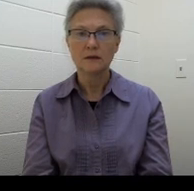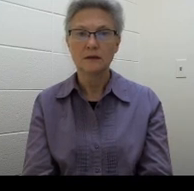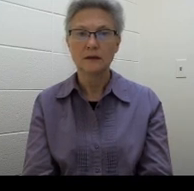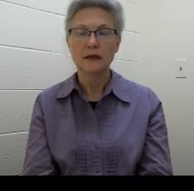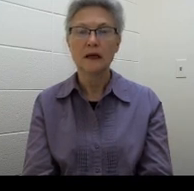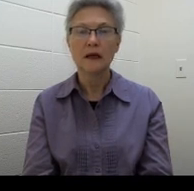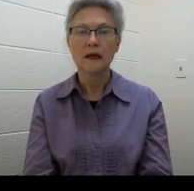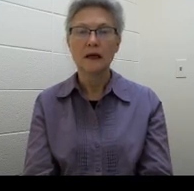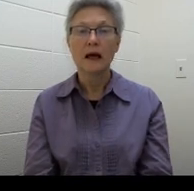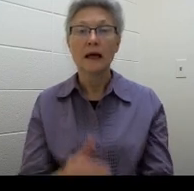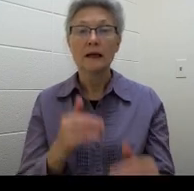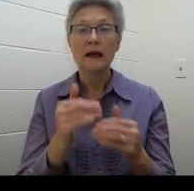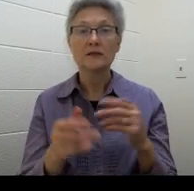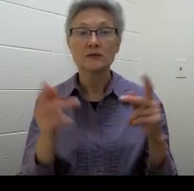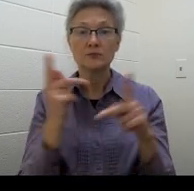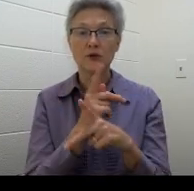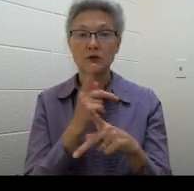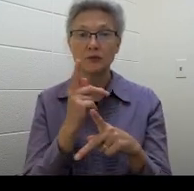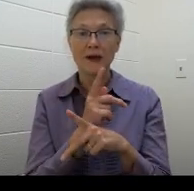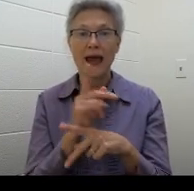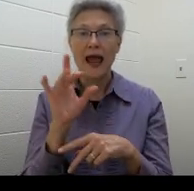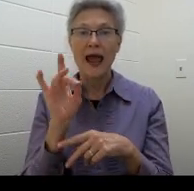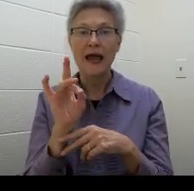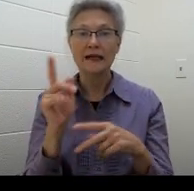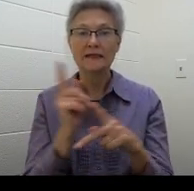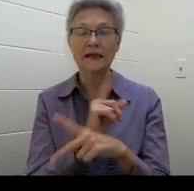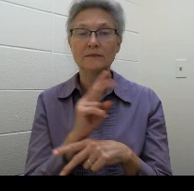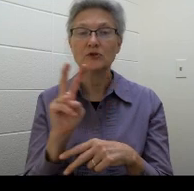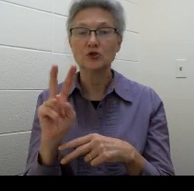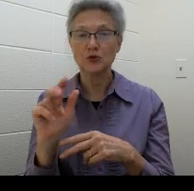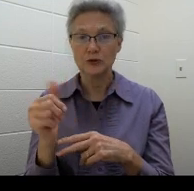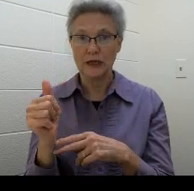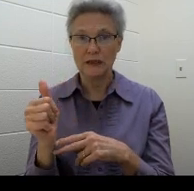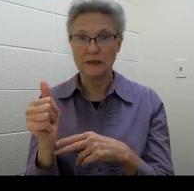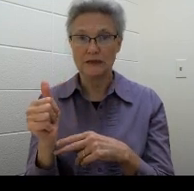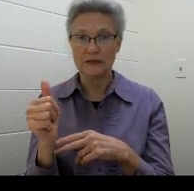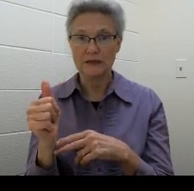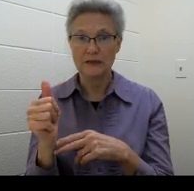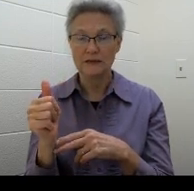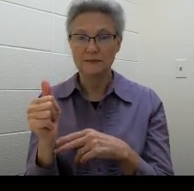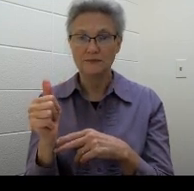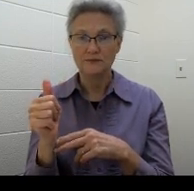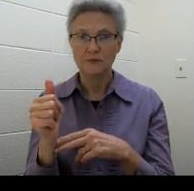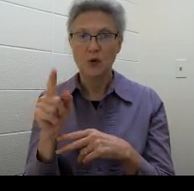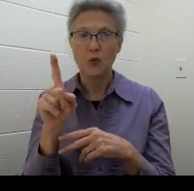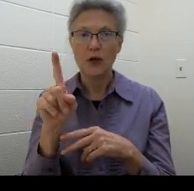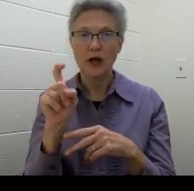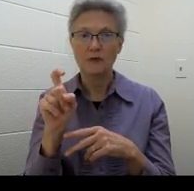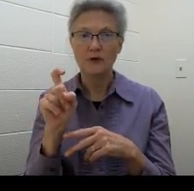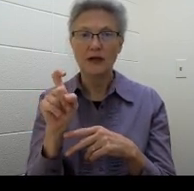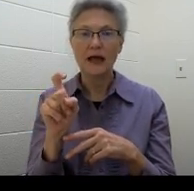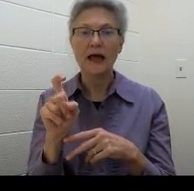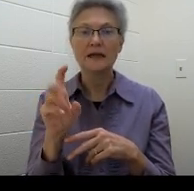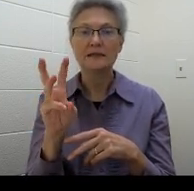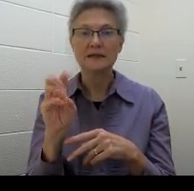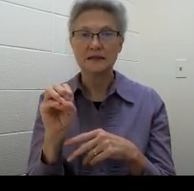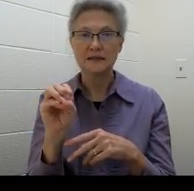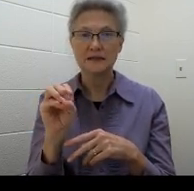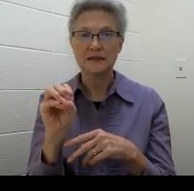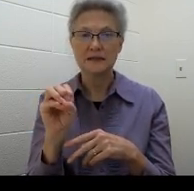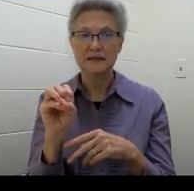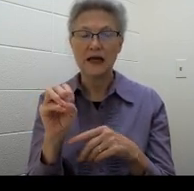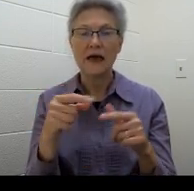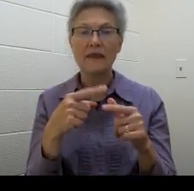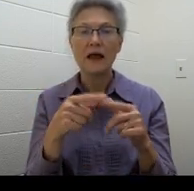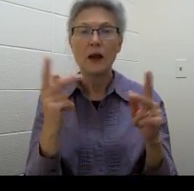Next, I'm going to multiply 8 times 2 tens, which is 160. And